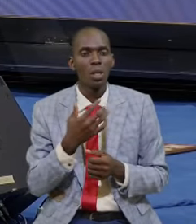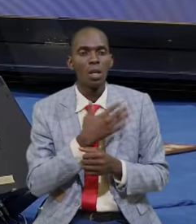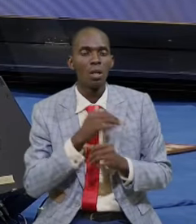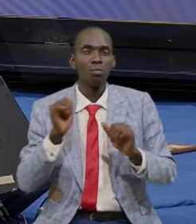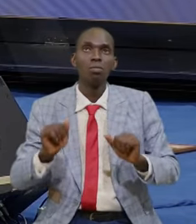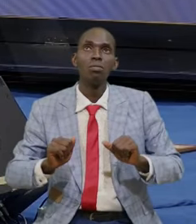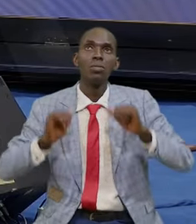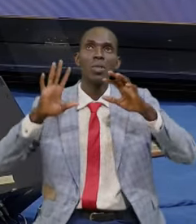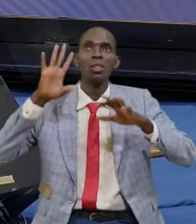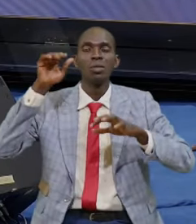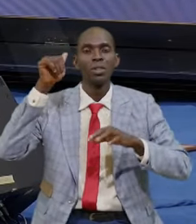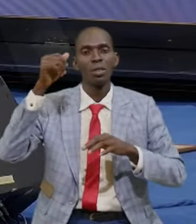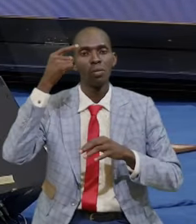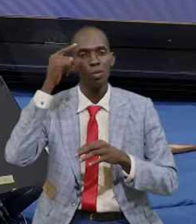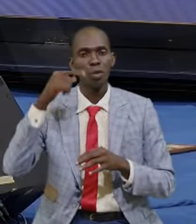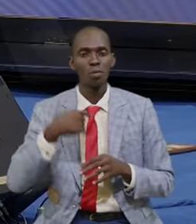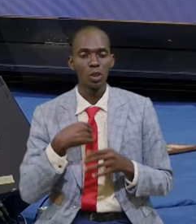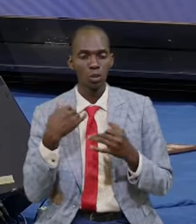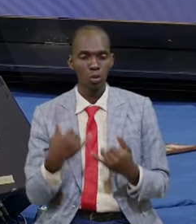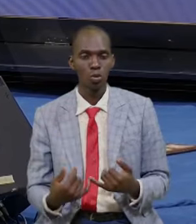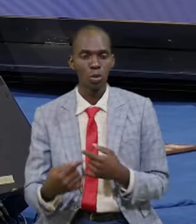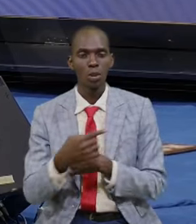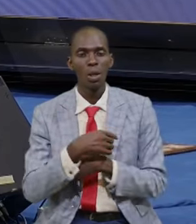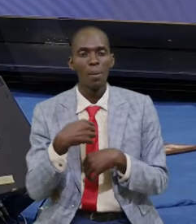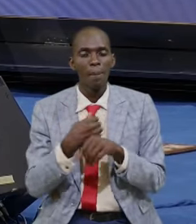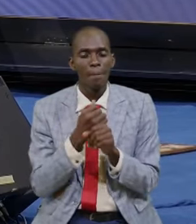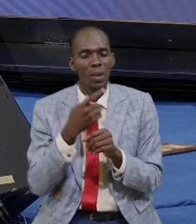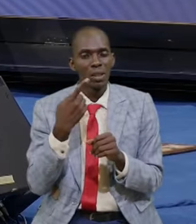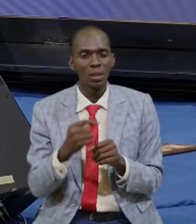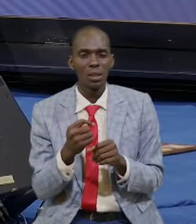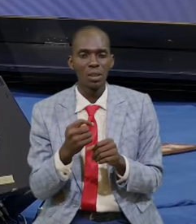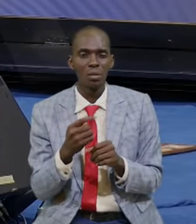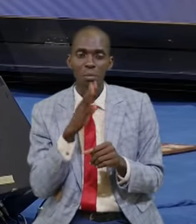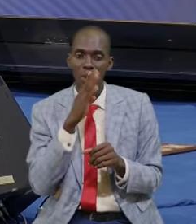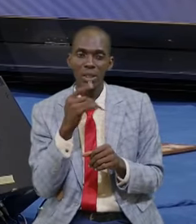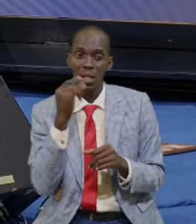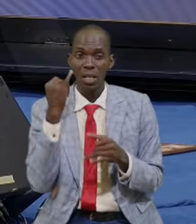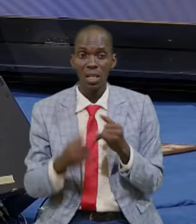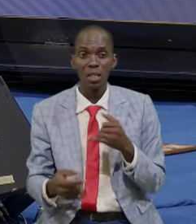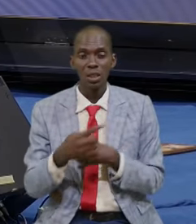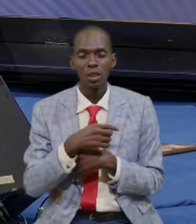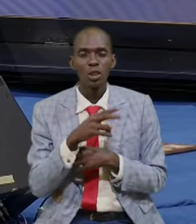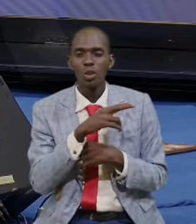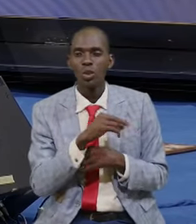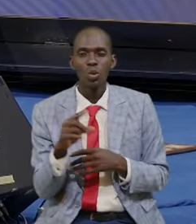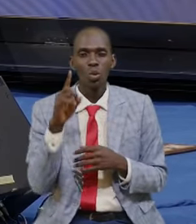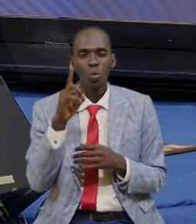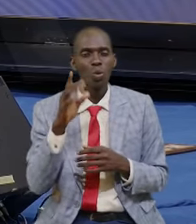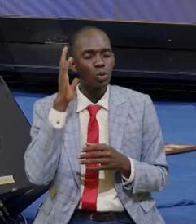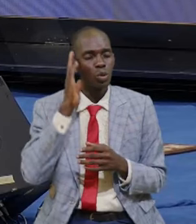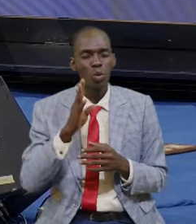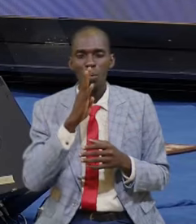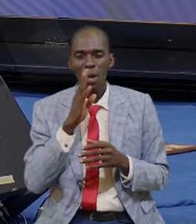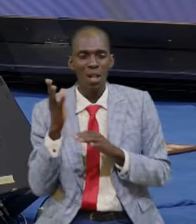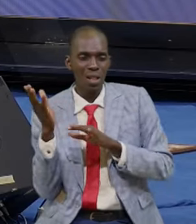for me. Today, being the last day, there should be nobody left behind who has